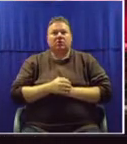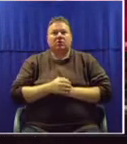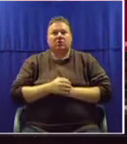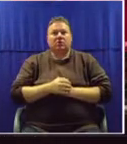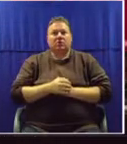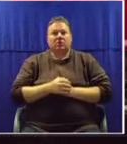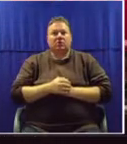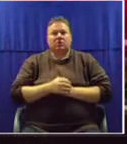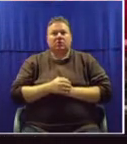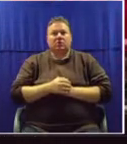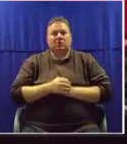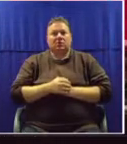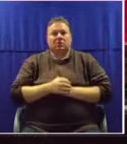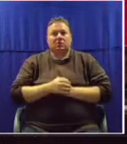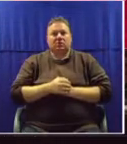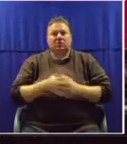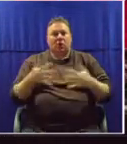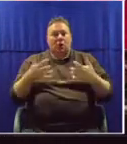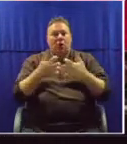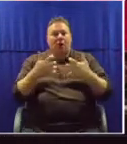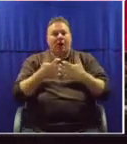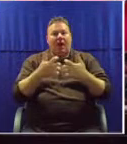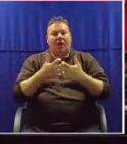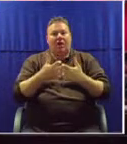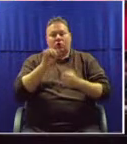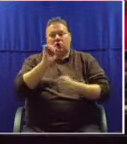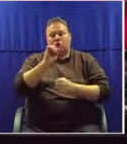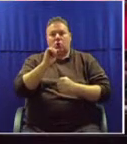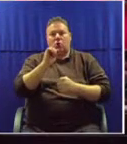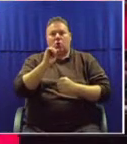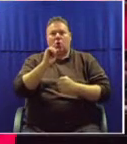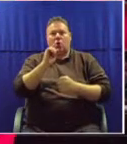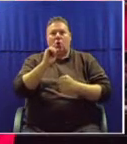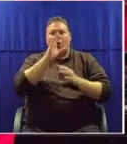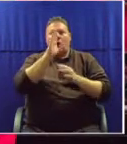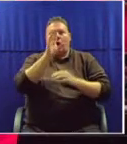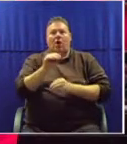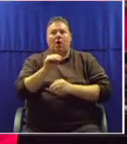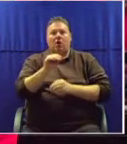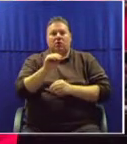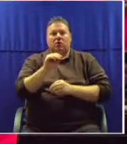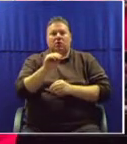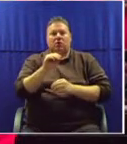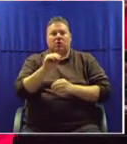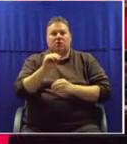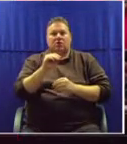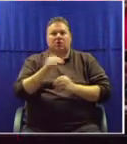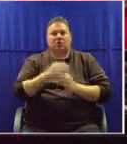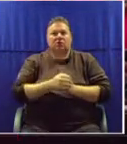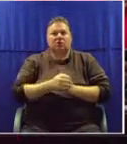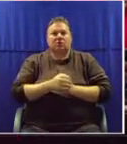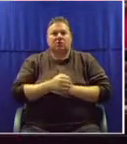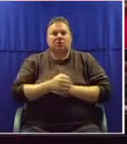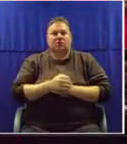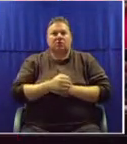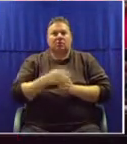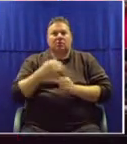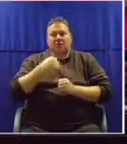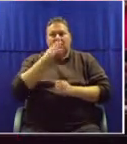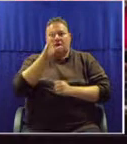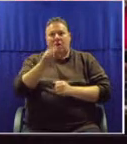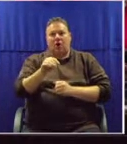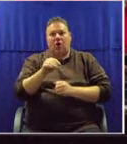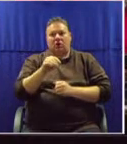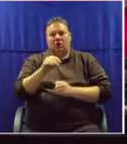Bring your mic closer. In terms of being compliant with your request that there must be order in the house, I will request your patience. Yes. And indulgence as I read